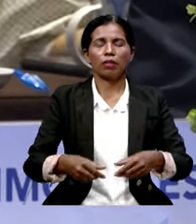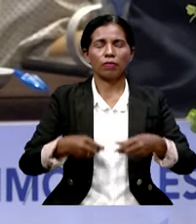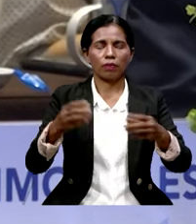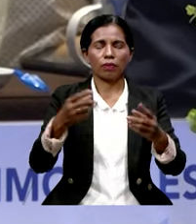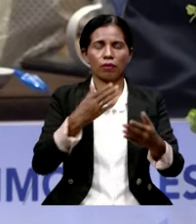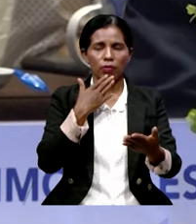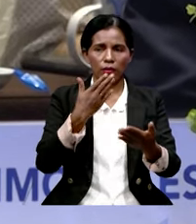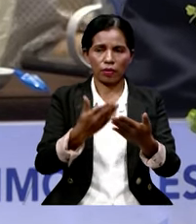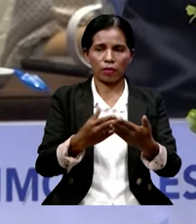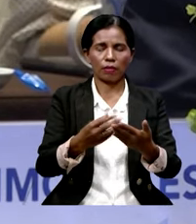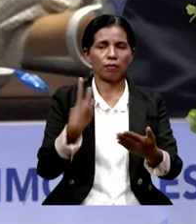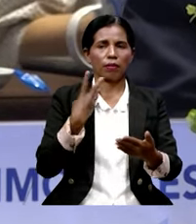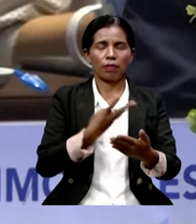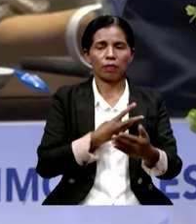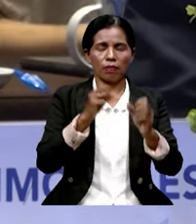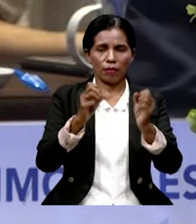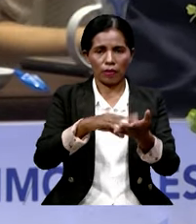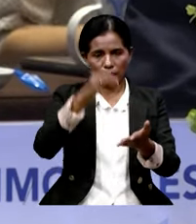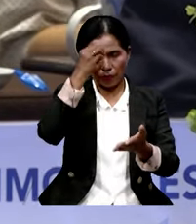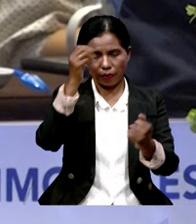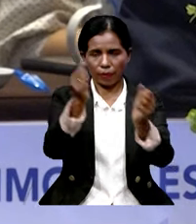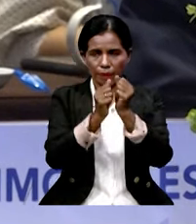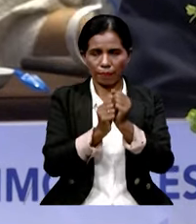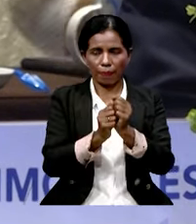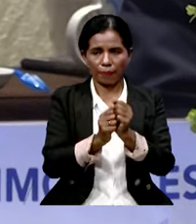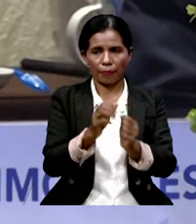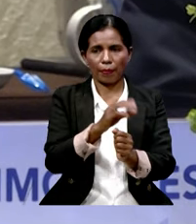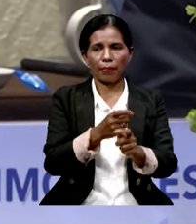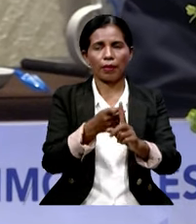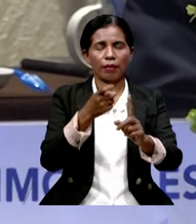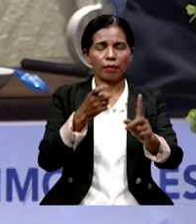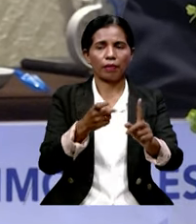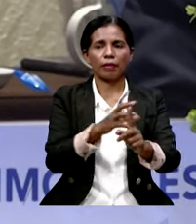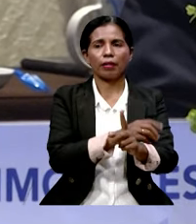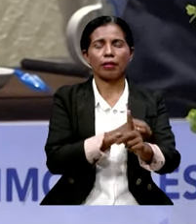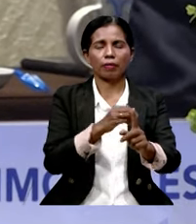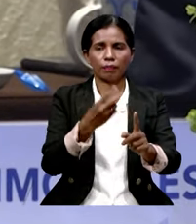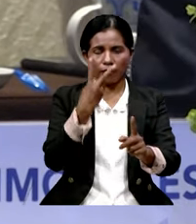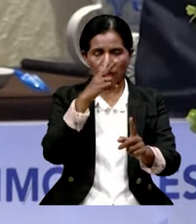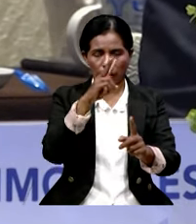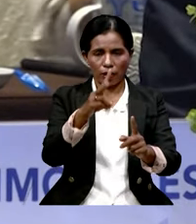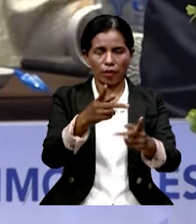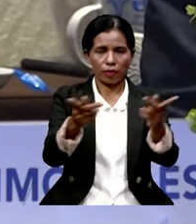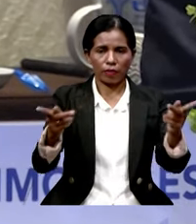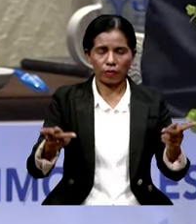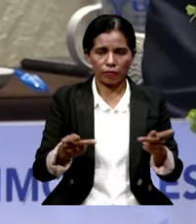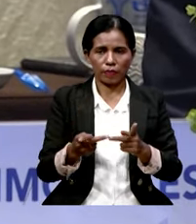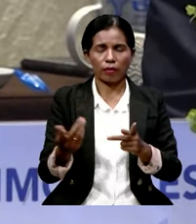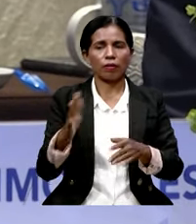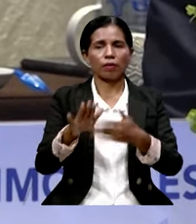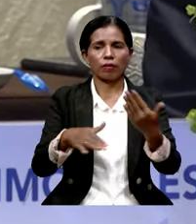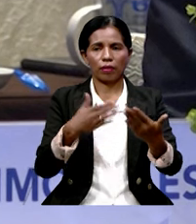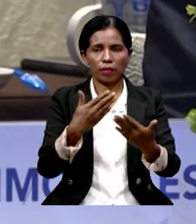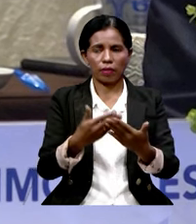as we collectively confront one of the most pressing environment challenges of